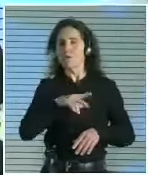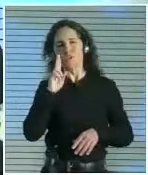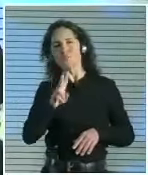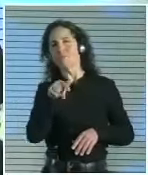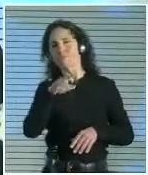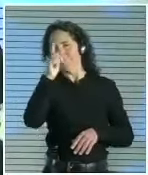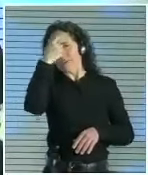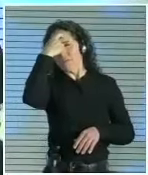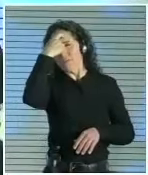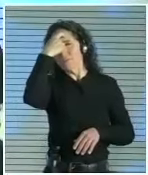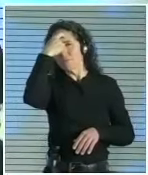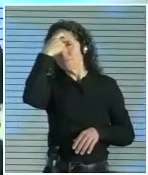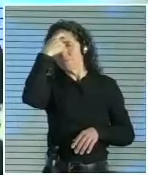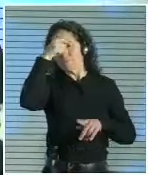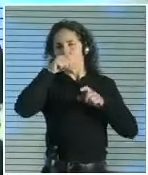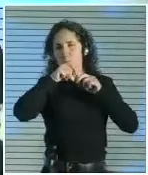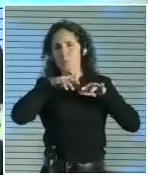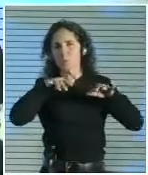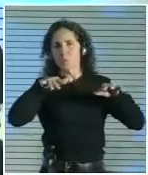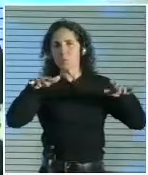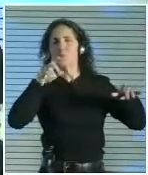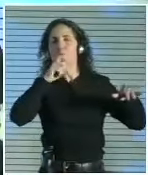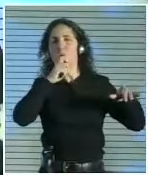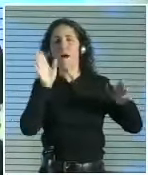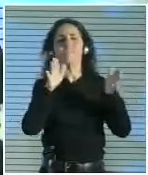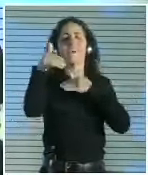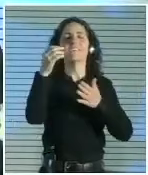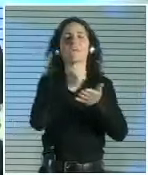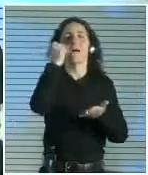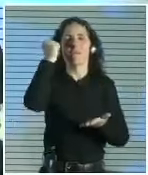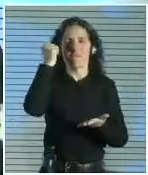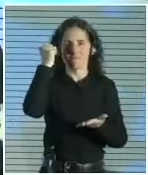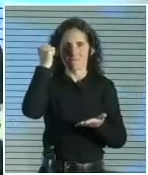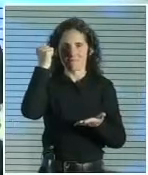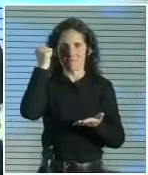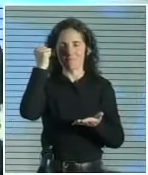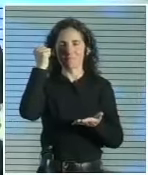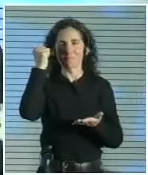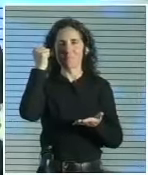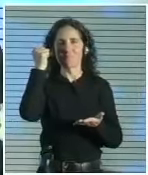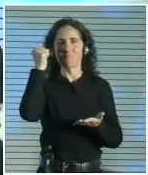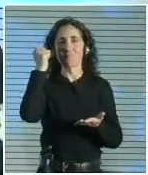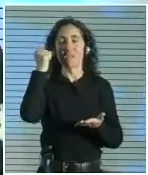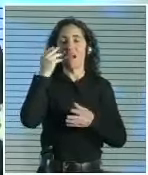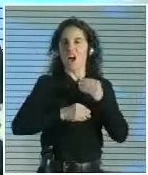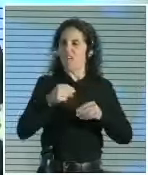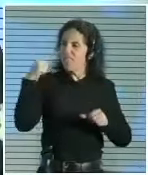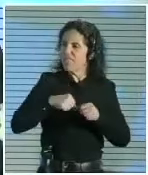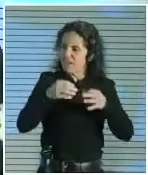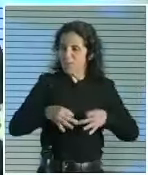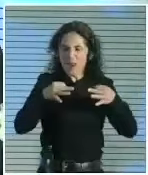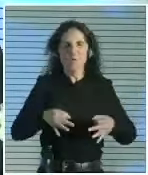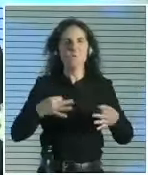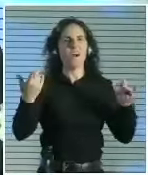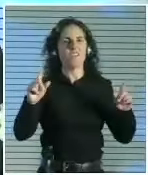through their the best, not business as usual, but business at its best, and really seeing the